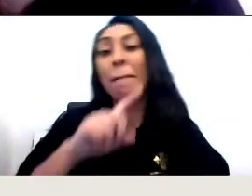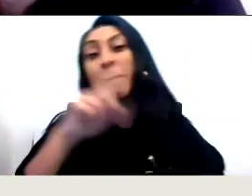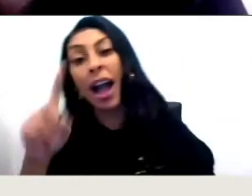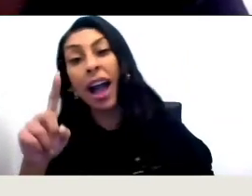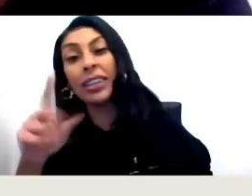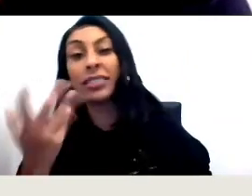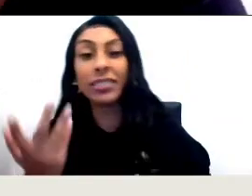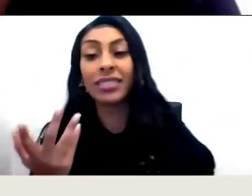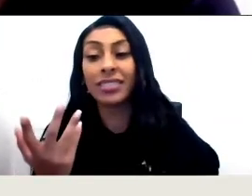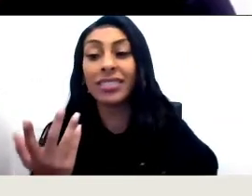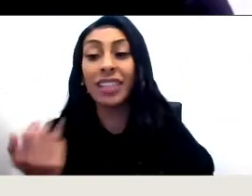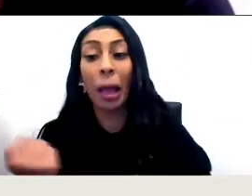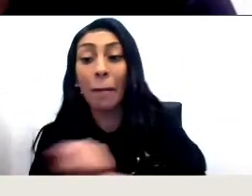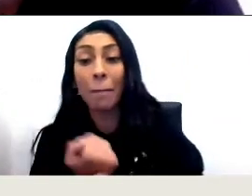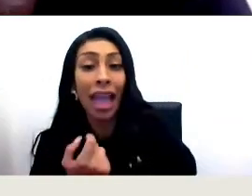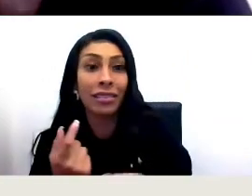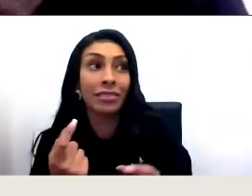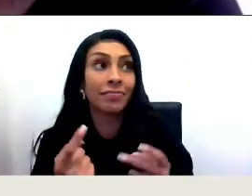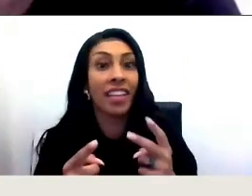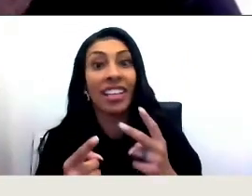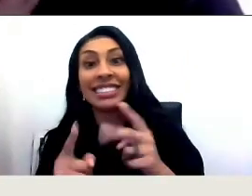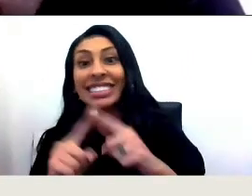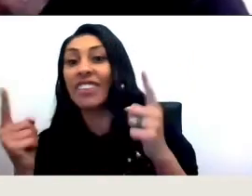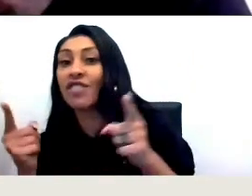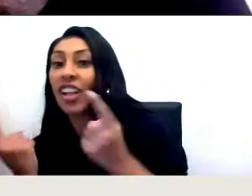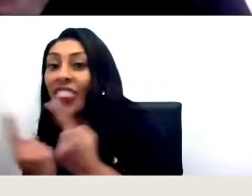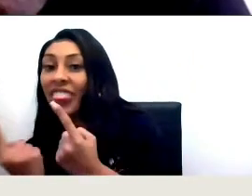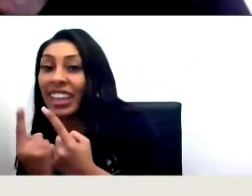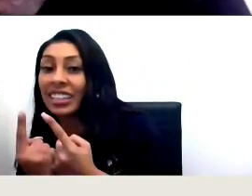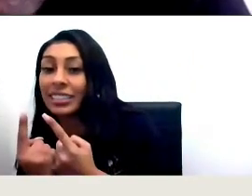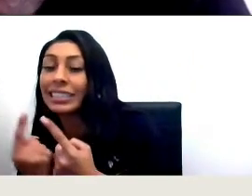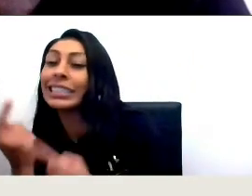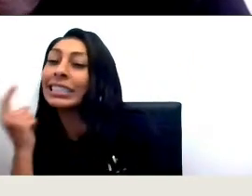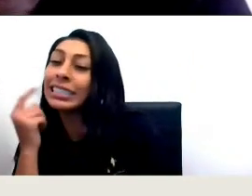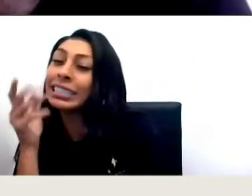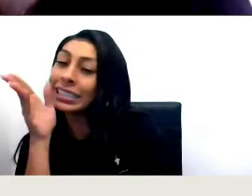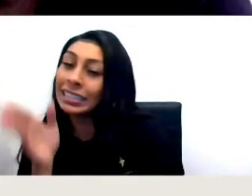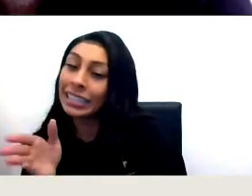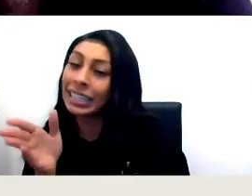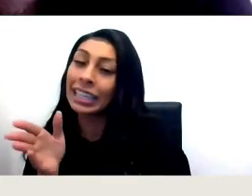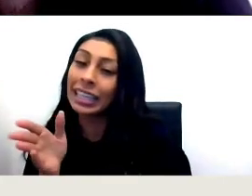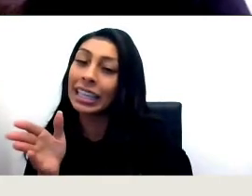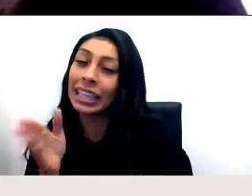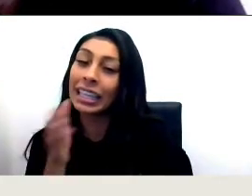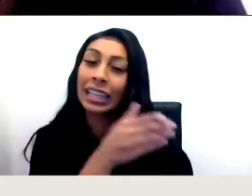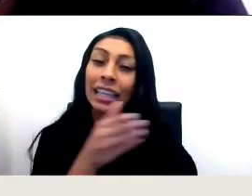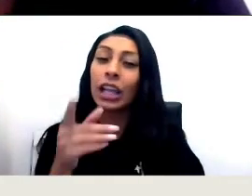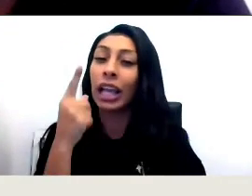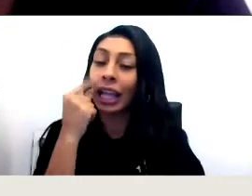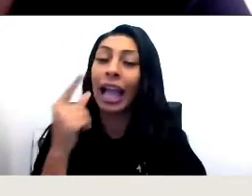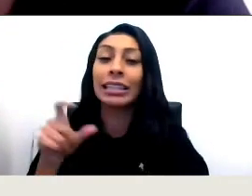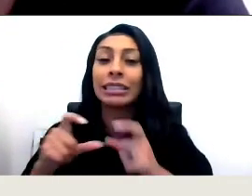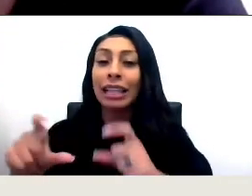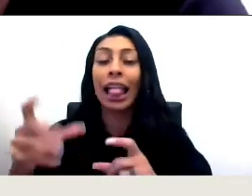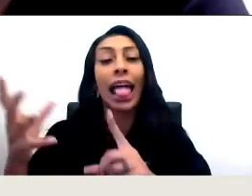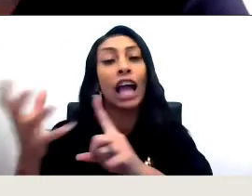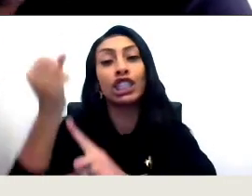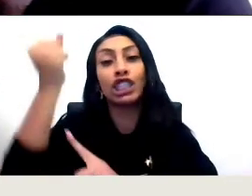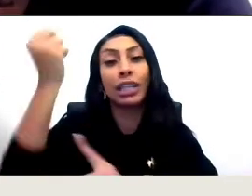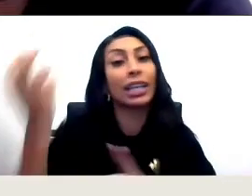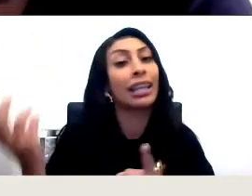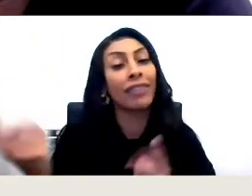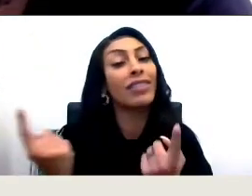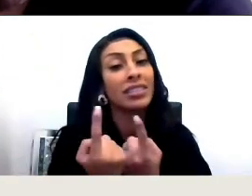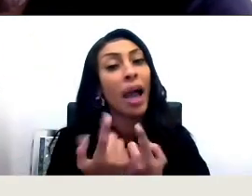But again, it makes some other things a little bit easier in a sense. So we can still achieve